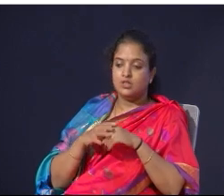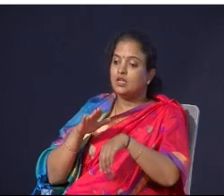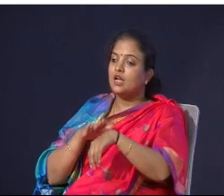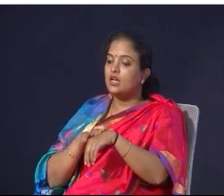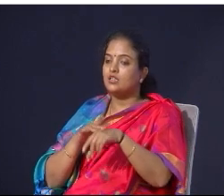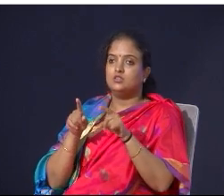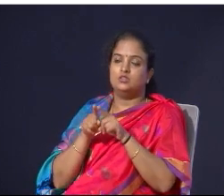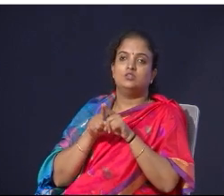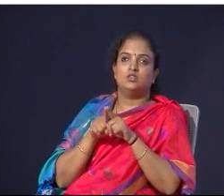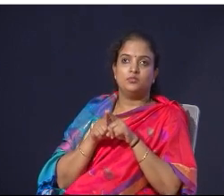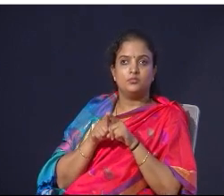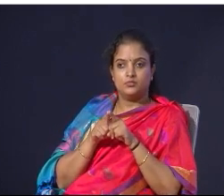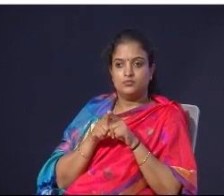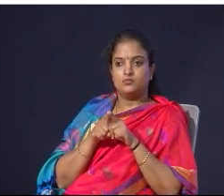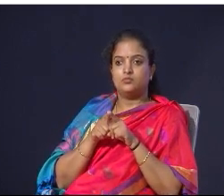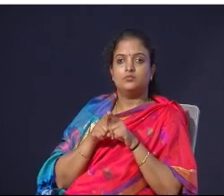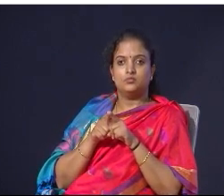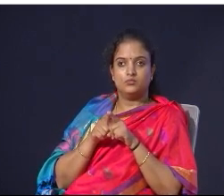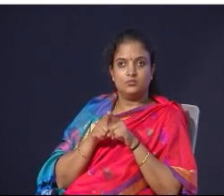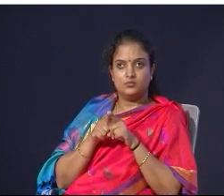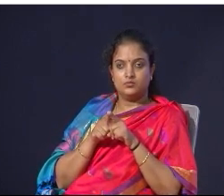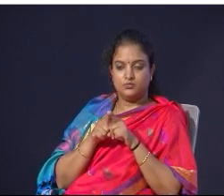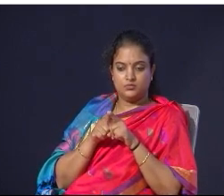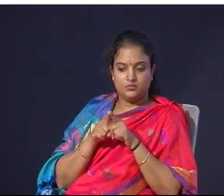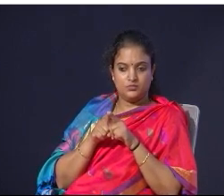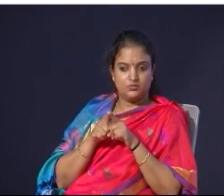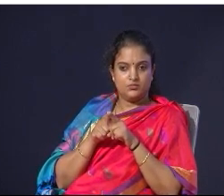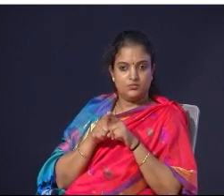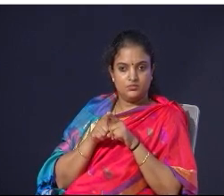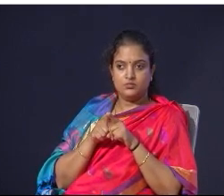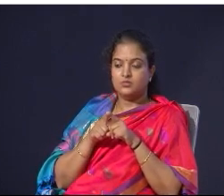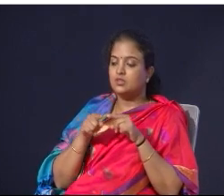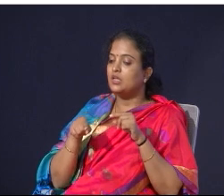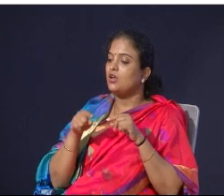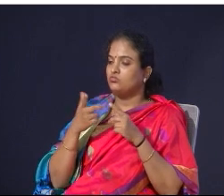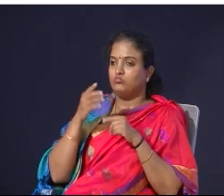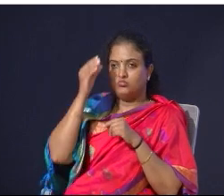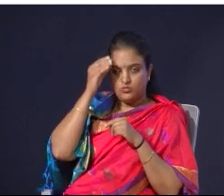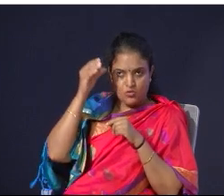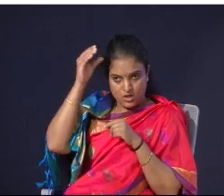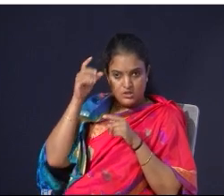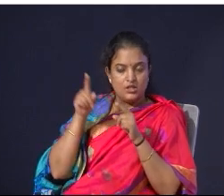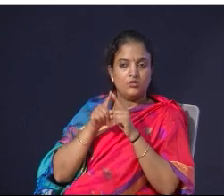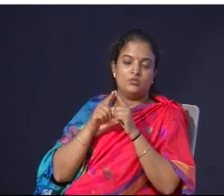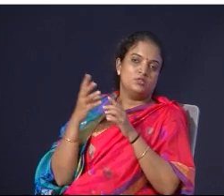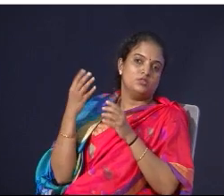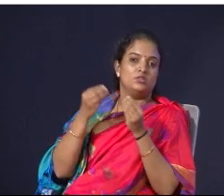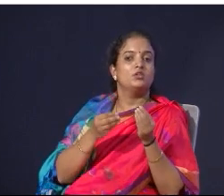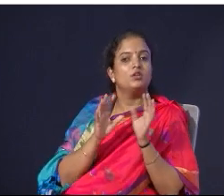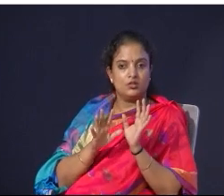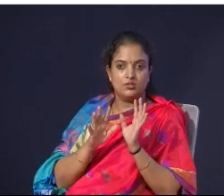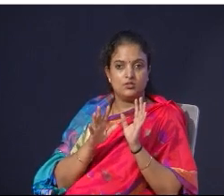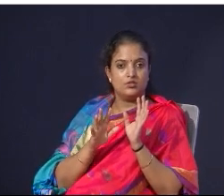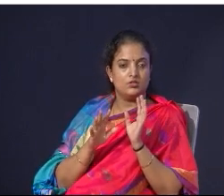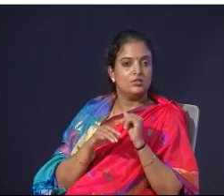visual attention. He starts forming visual images, forms visual concepts, right? So this is how vision